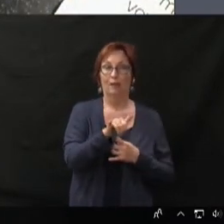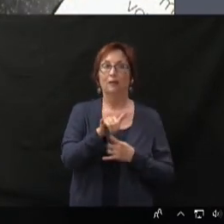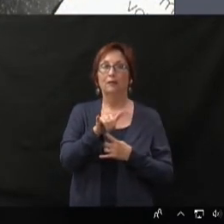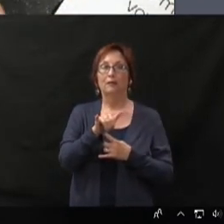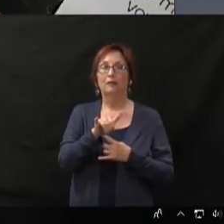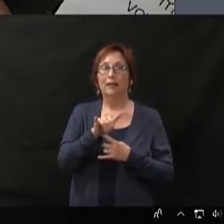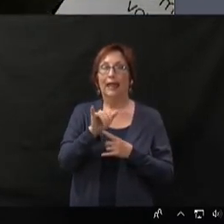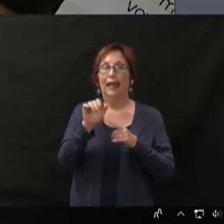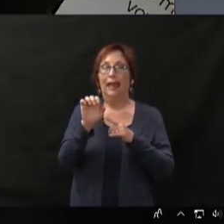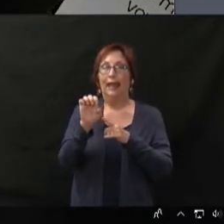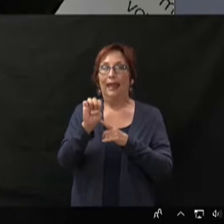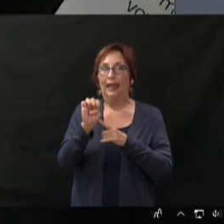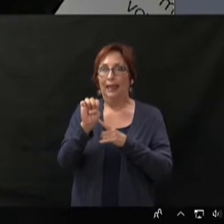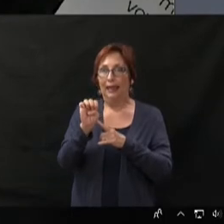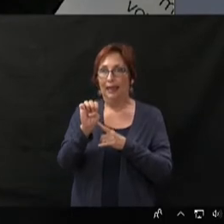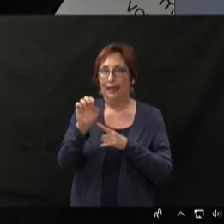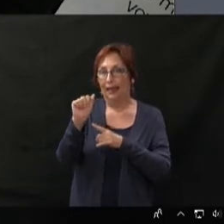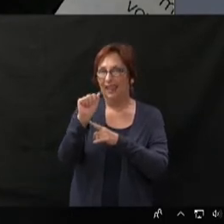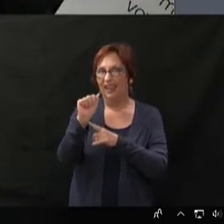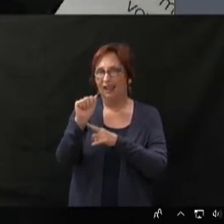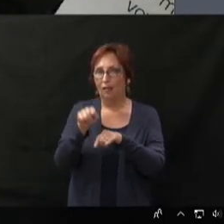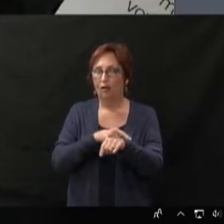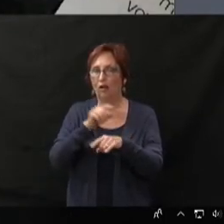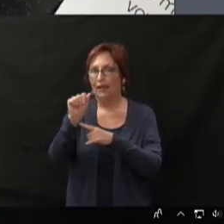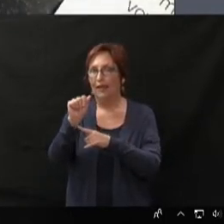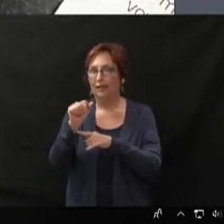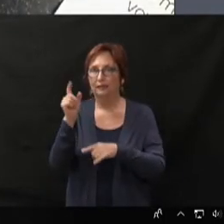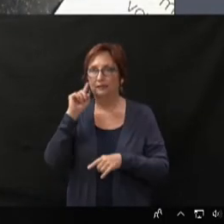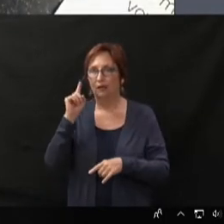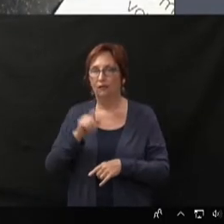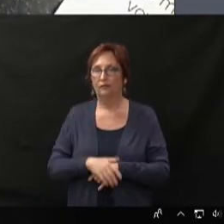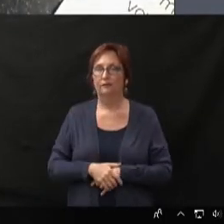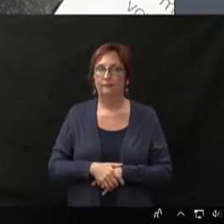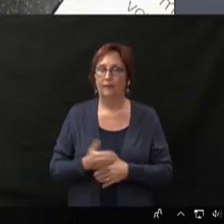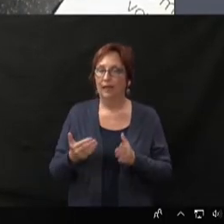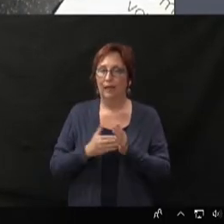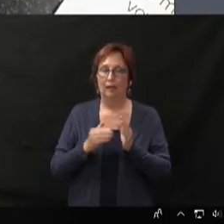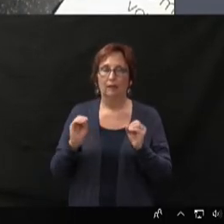Again, you're not putting anything after it.